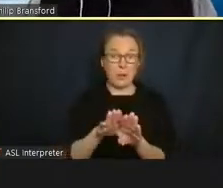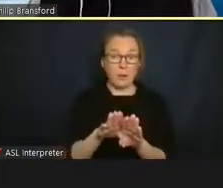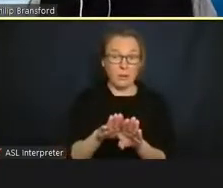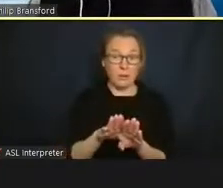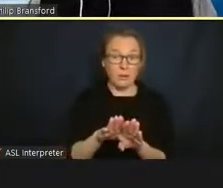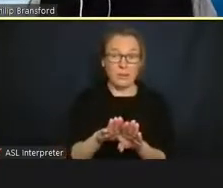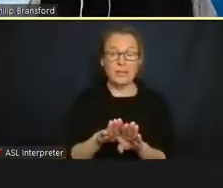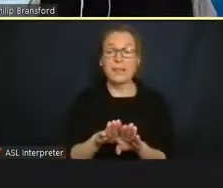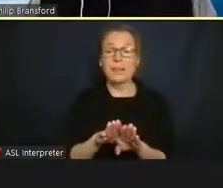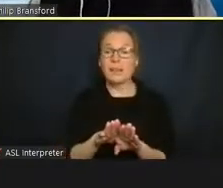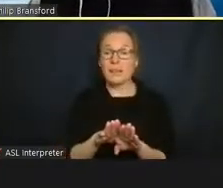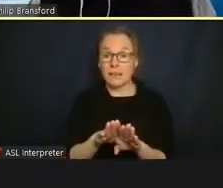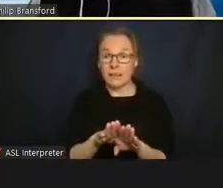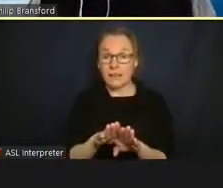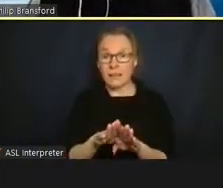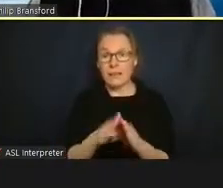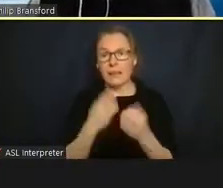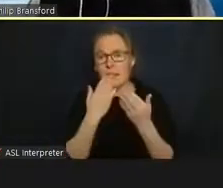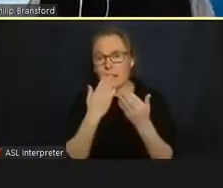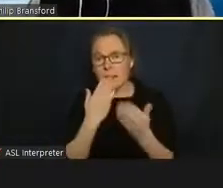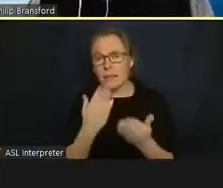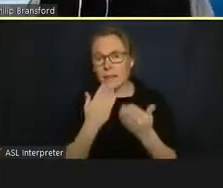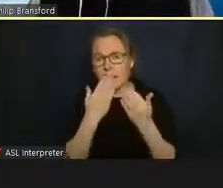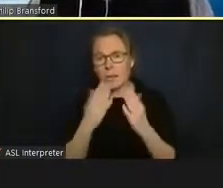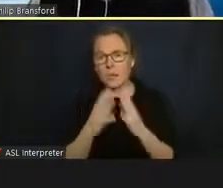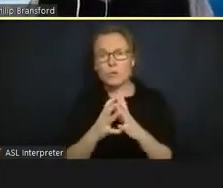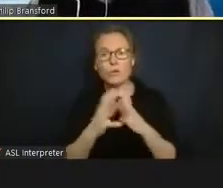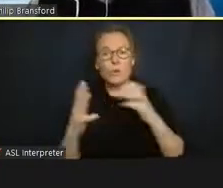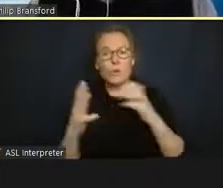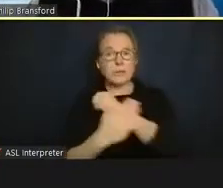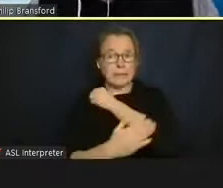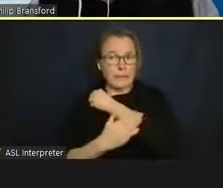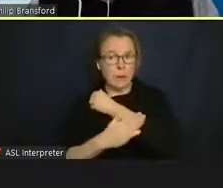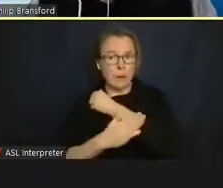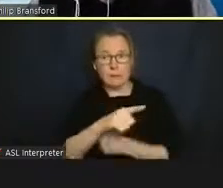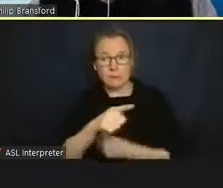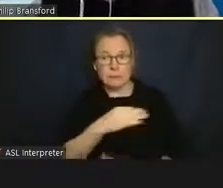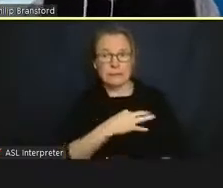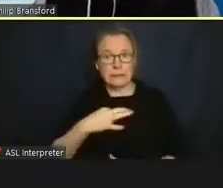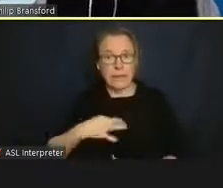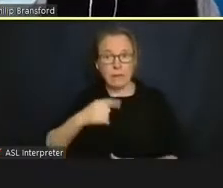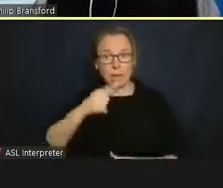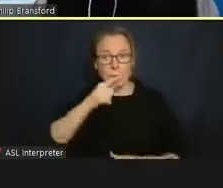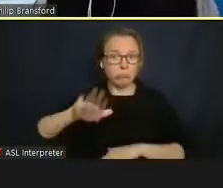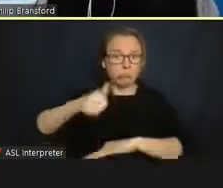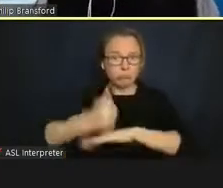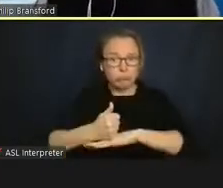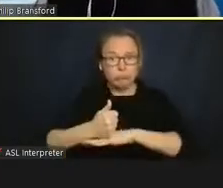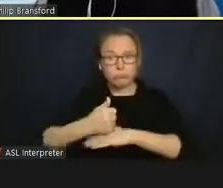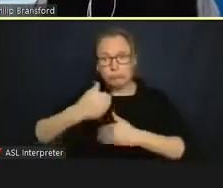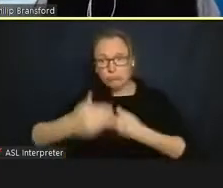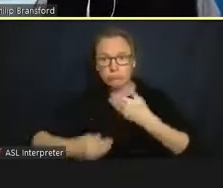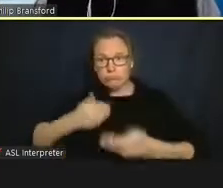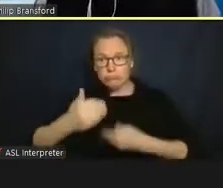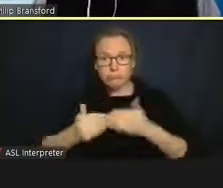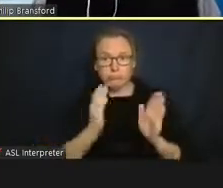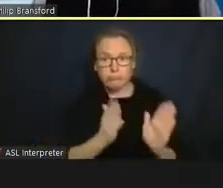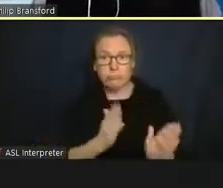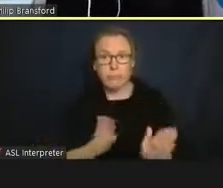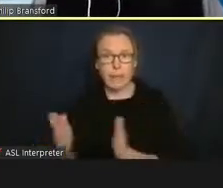so very much like to say thank you on behalf of the county staff that have put on the support for this town hall